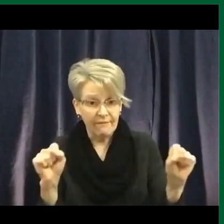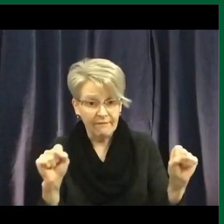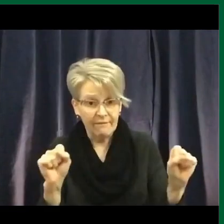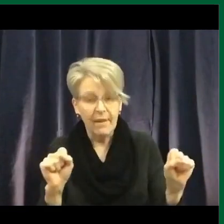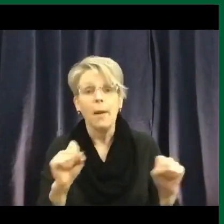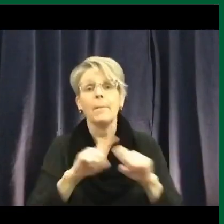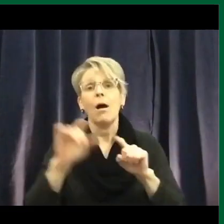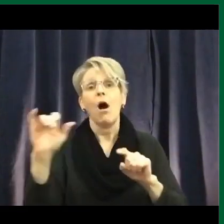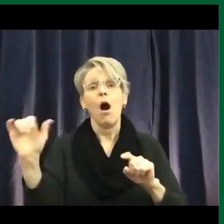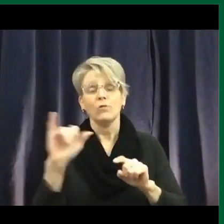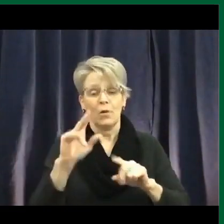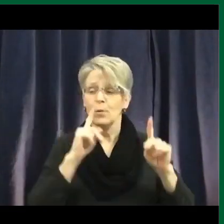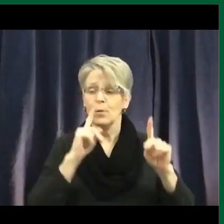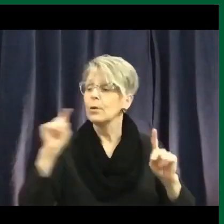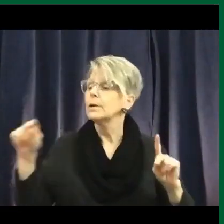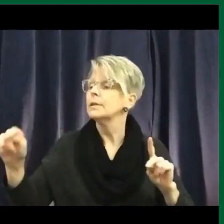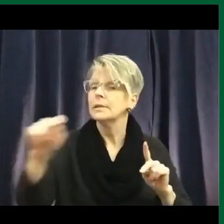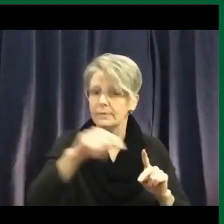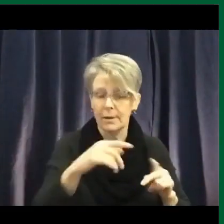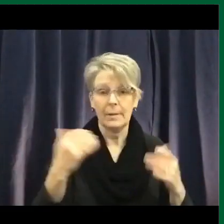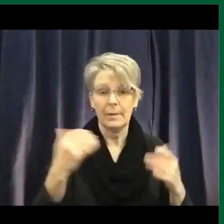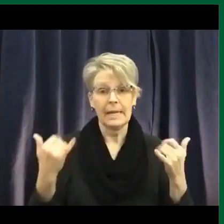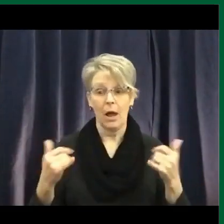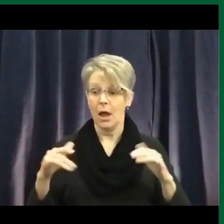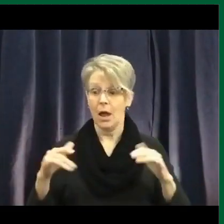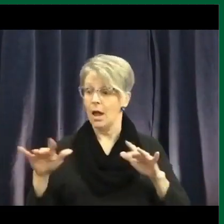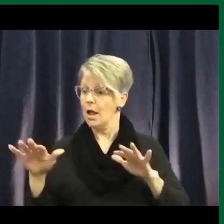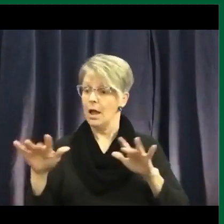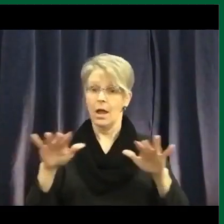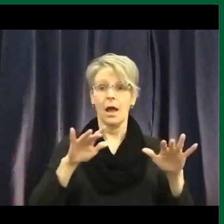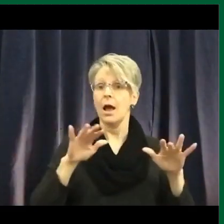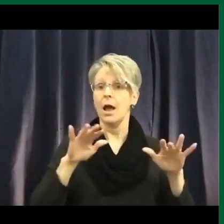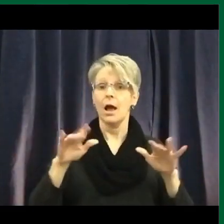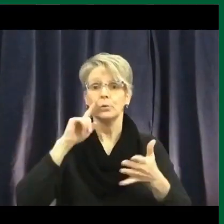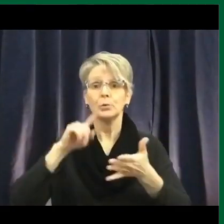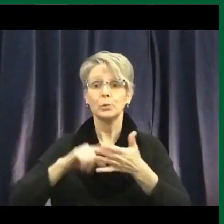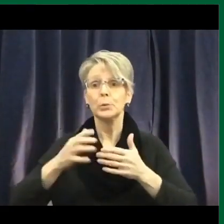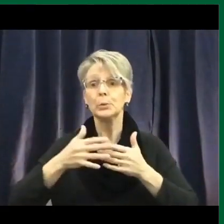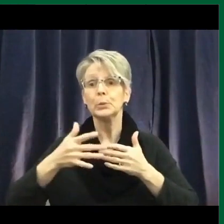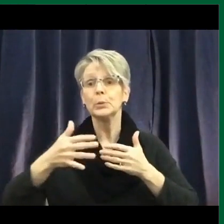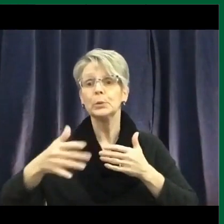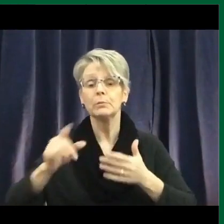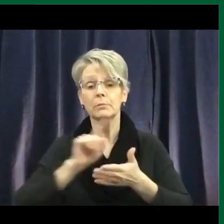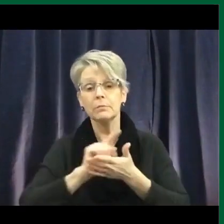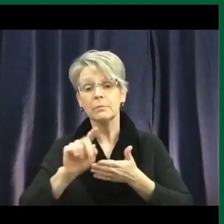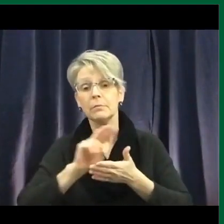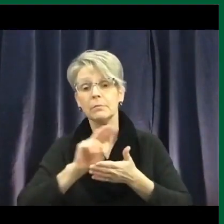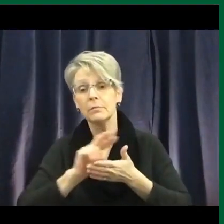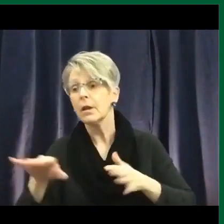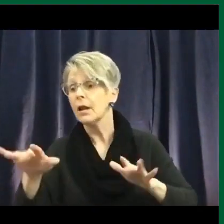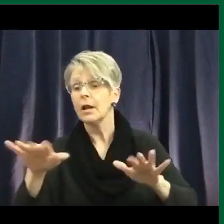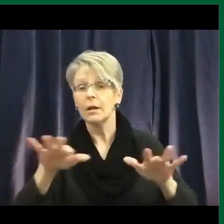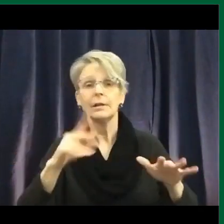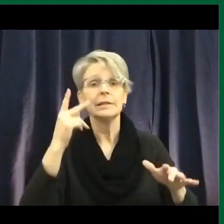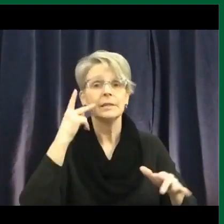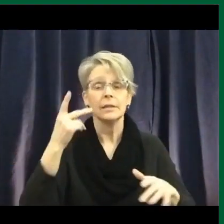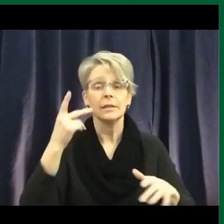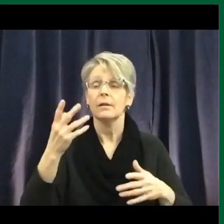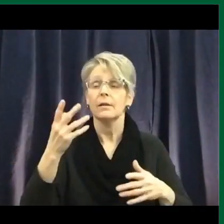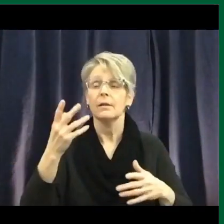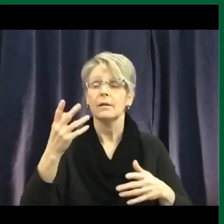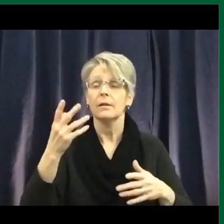them as well. We're getting into an area now where we will see over the course of the next number of weeks a number of folks, elderly folks in our community, those